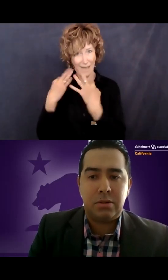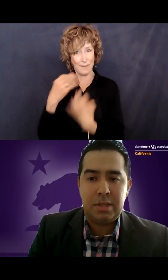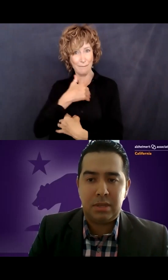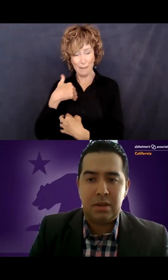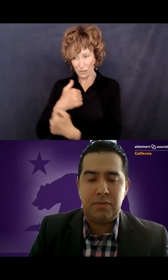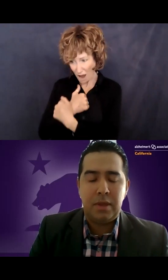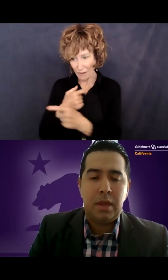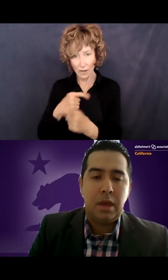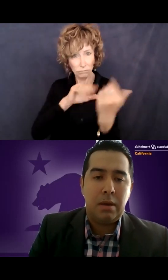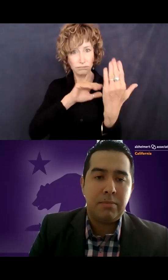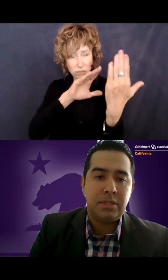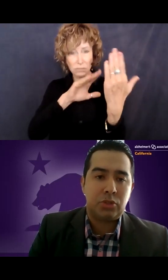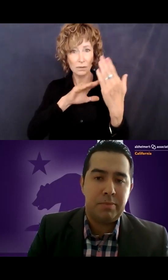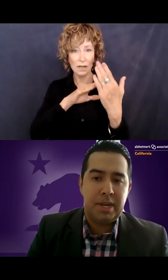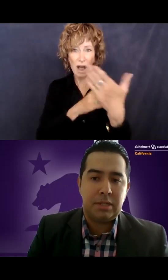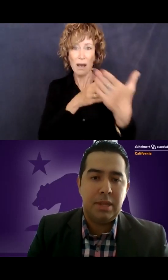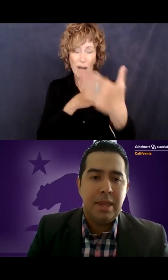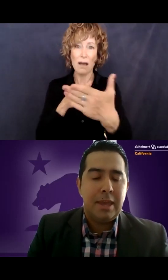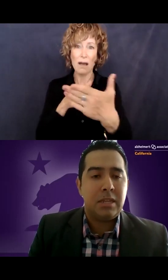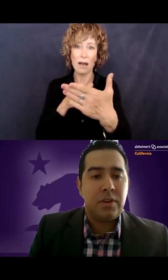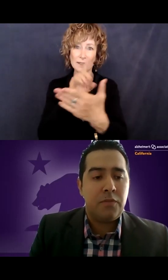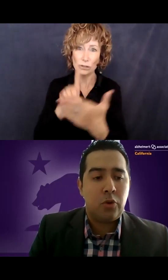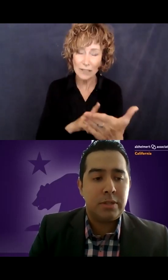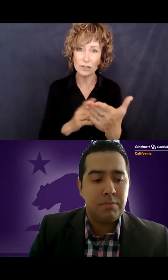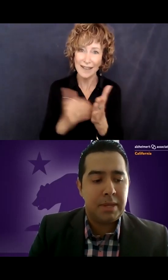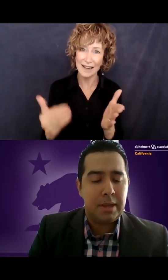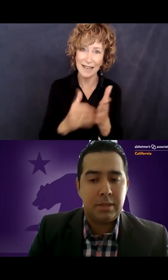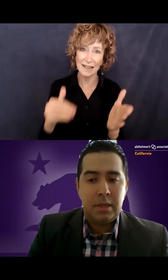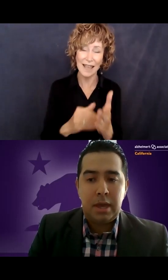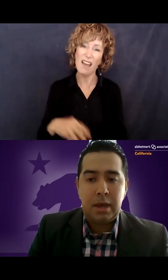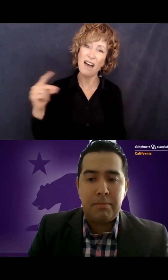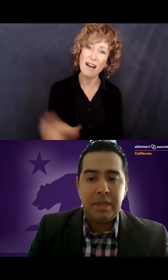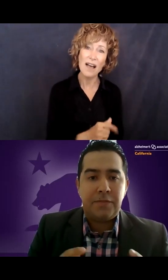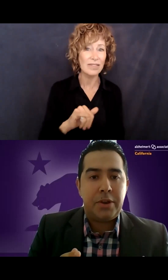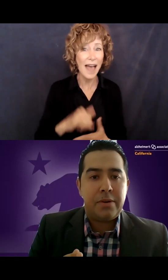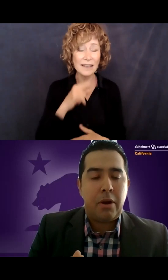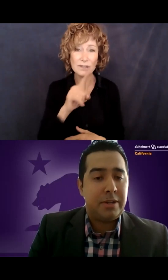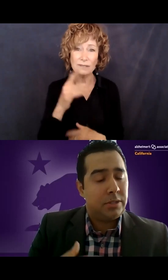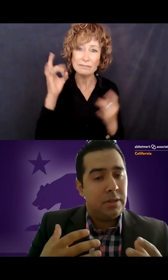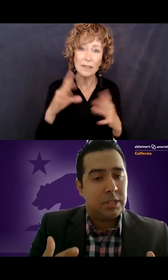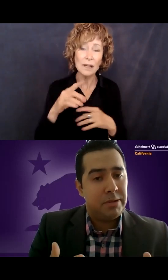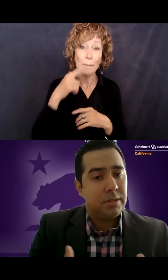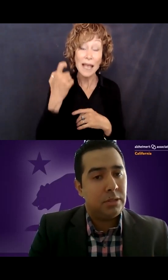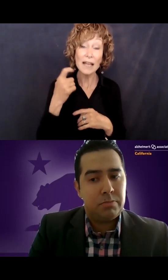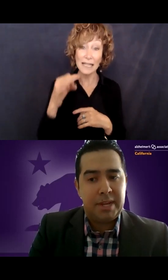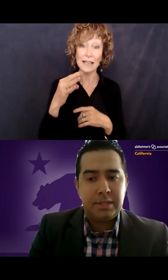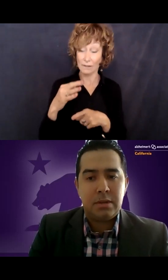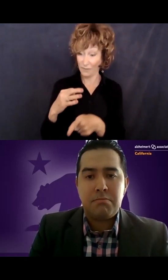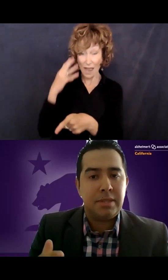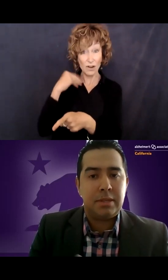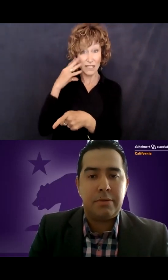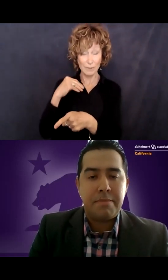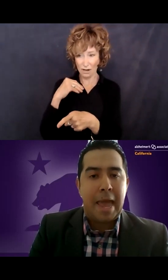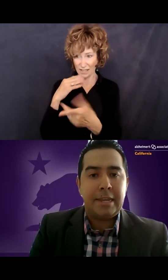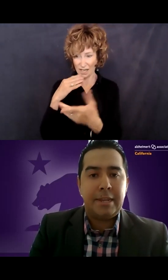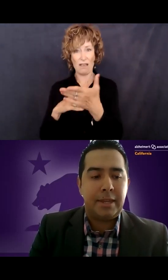higher trends of discrimination. And that is very unfortunate because if they are just experiencing discrimination, it